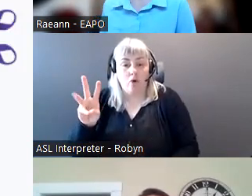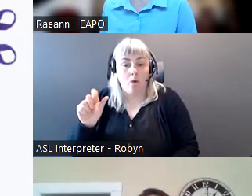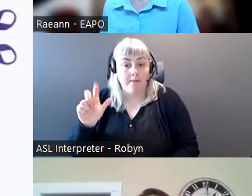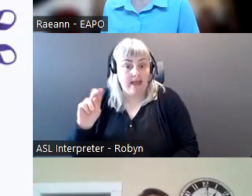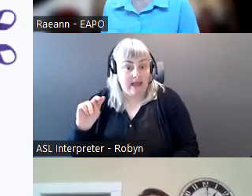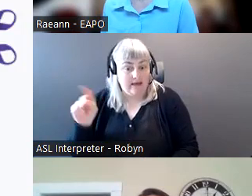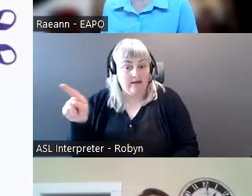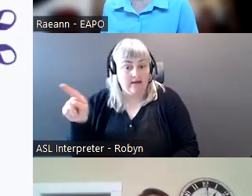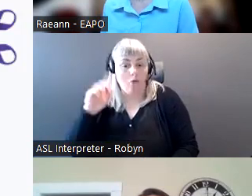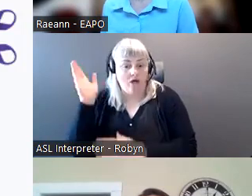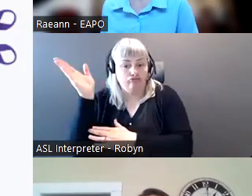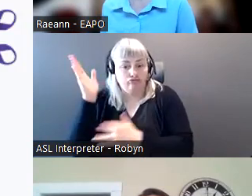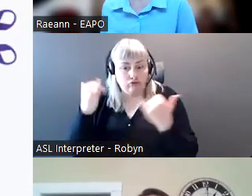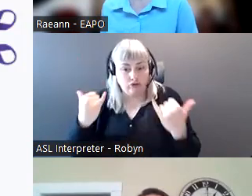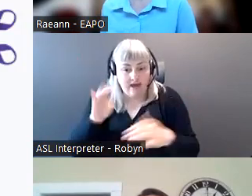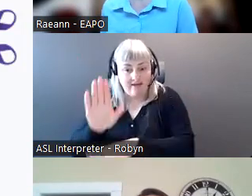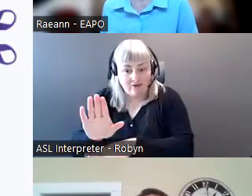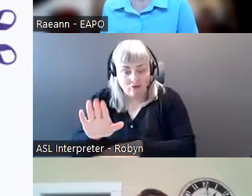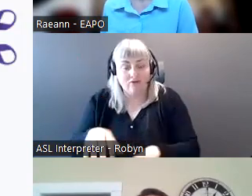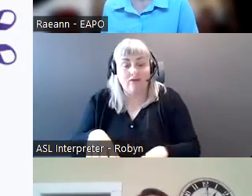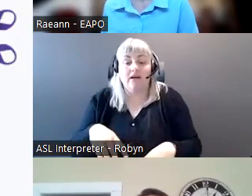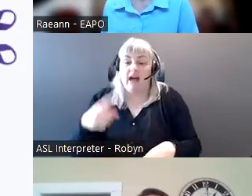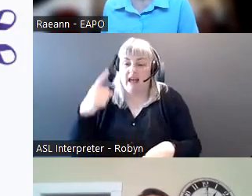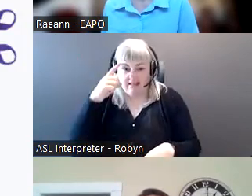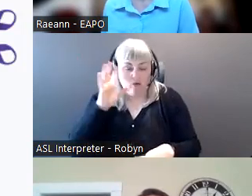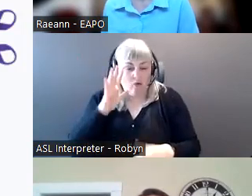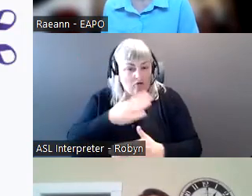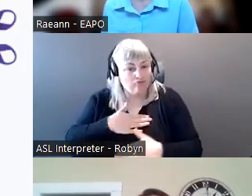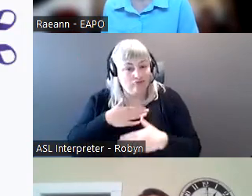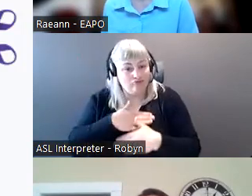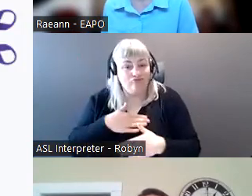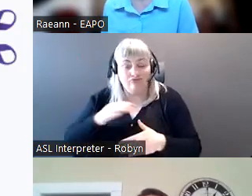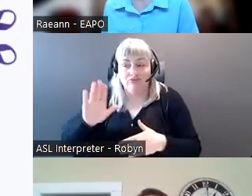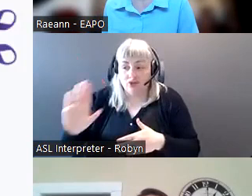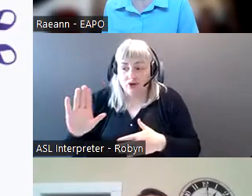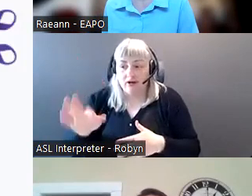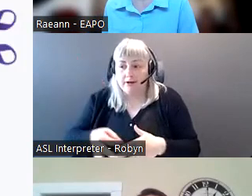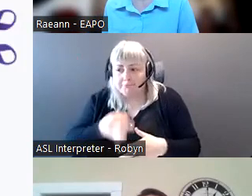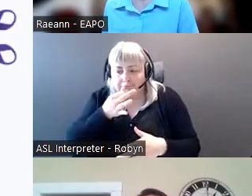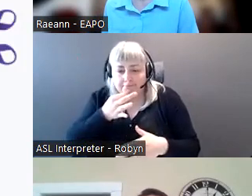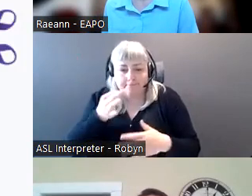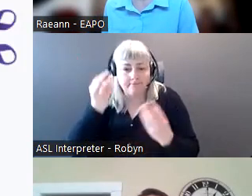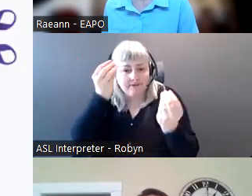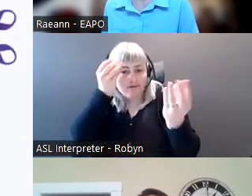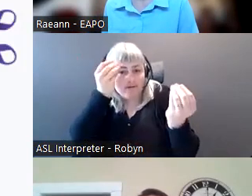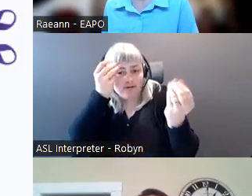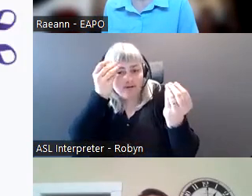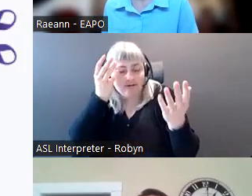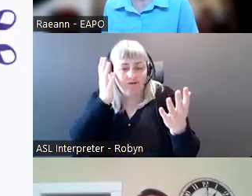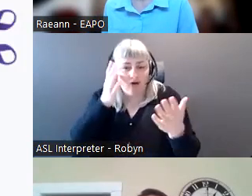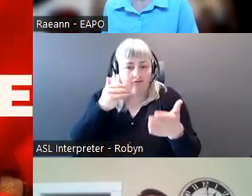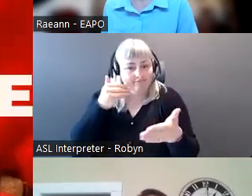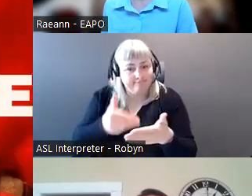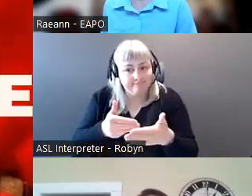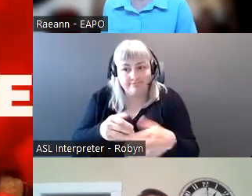you're in for a treat of all the information and expertise that she's got in store for us ahead. So before we begin, I